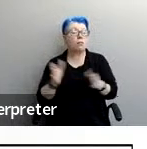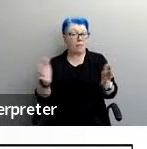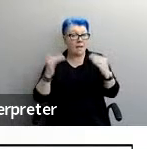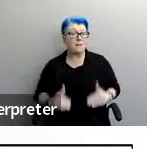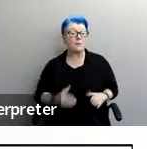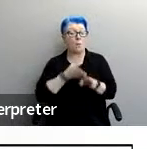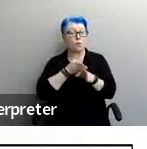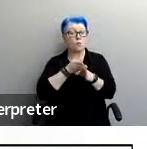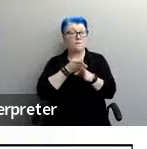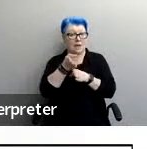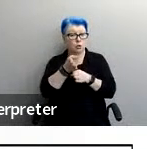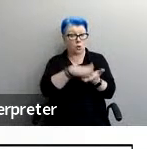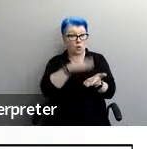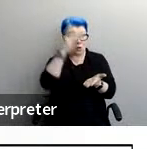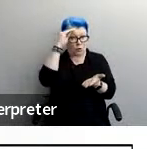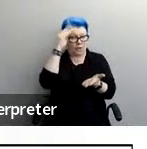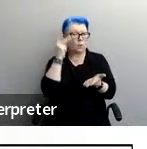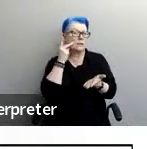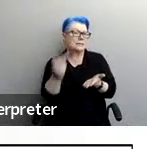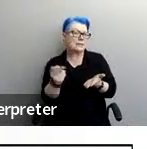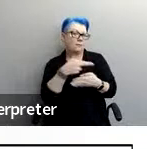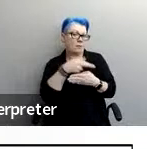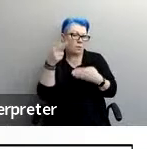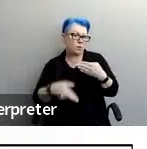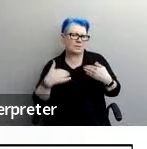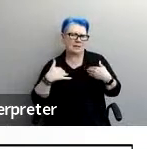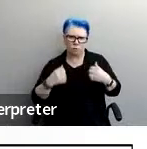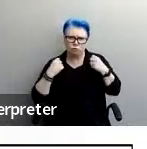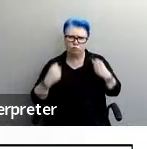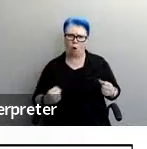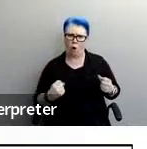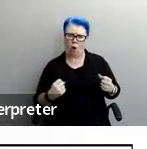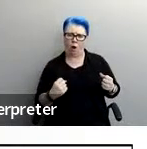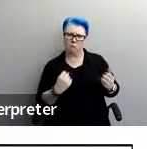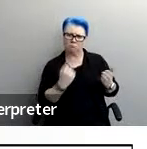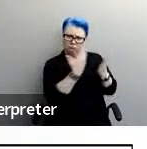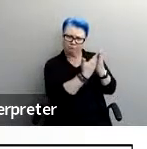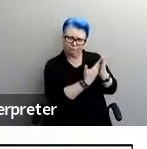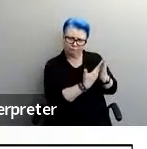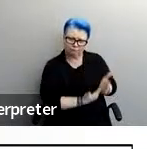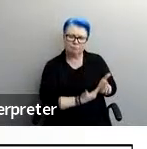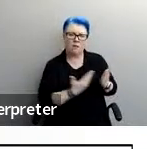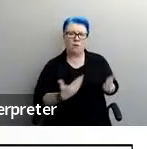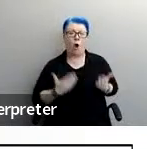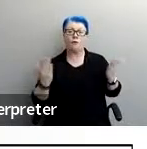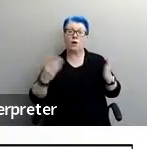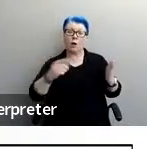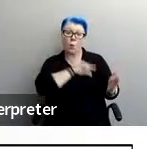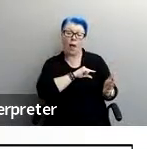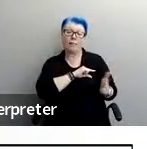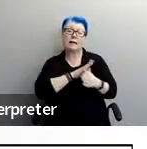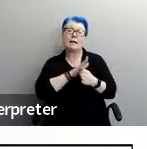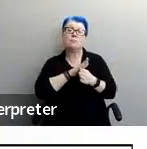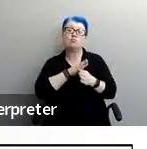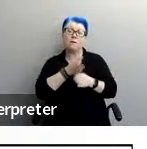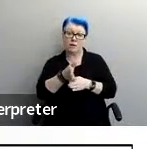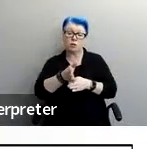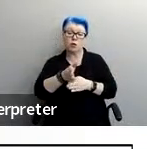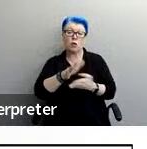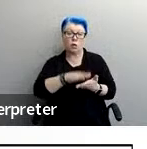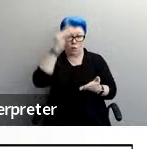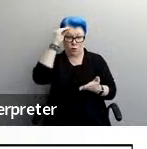Professional learning. As you can see with these results, they have a strong record of offering quality professional learning.